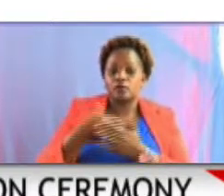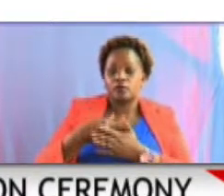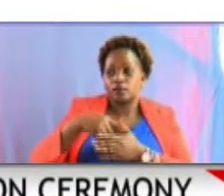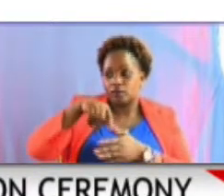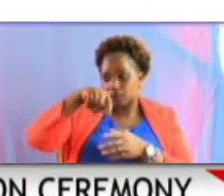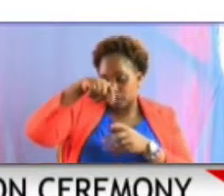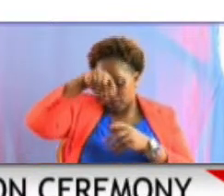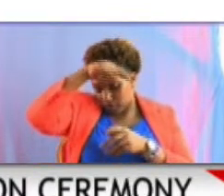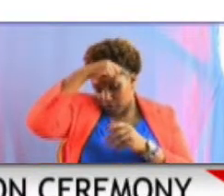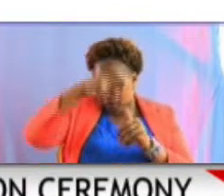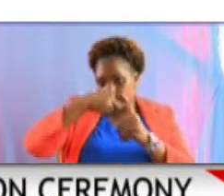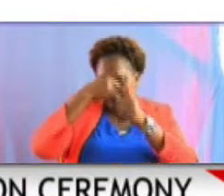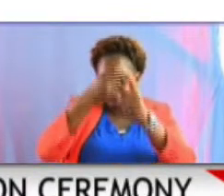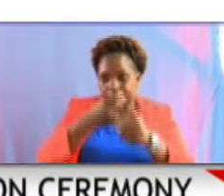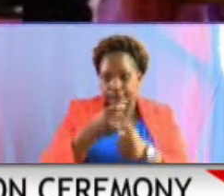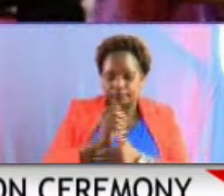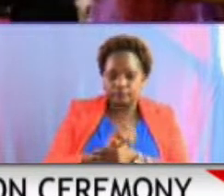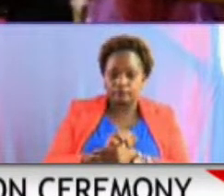is conferred.